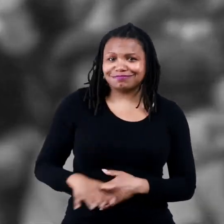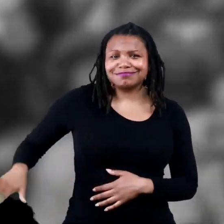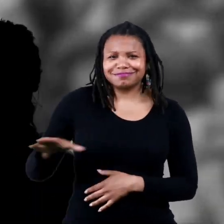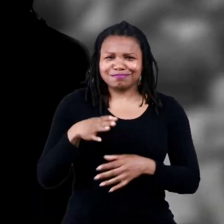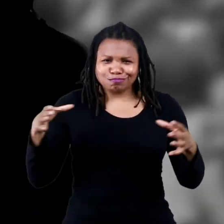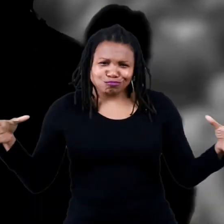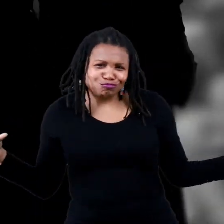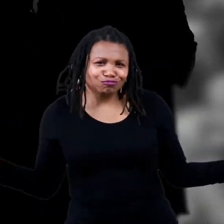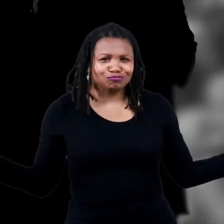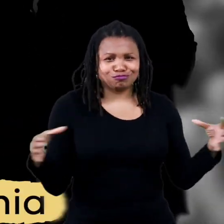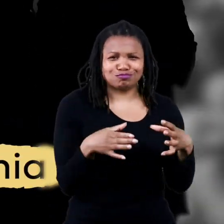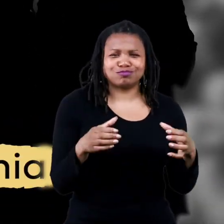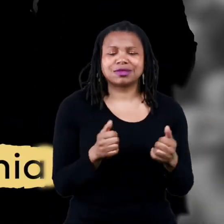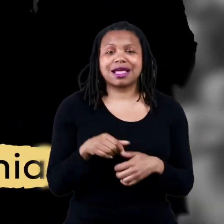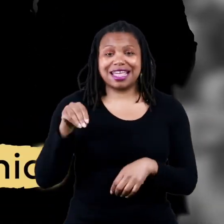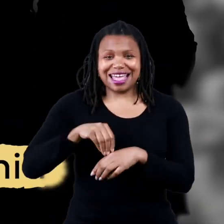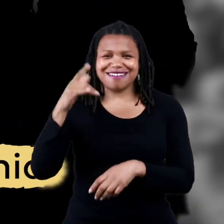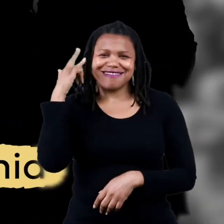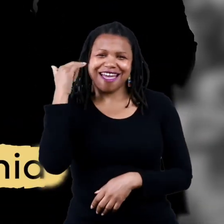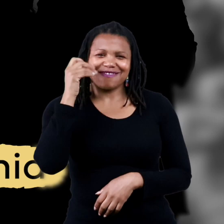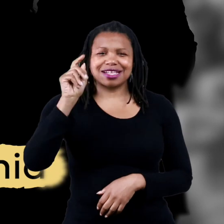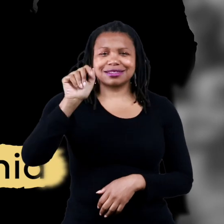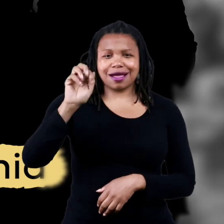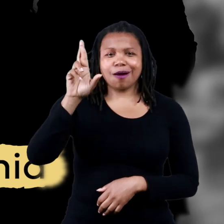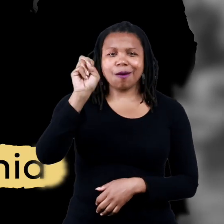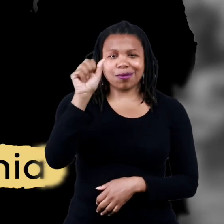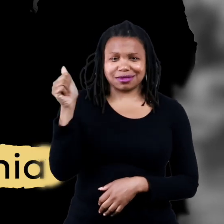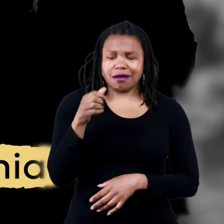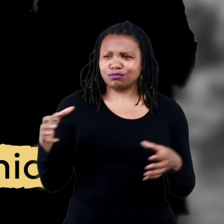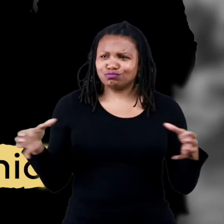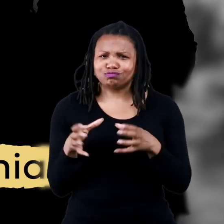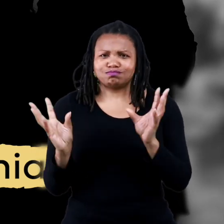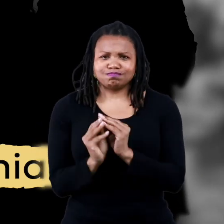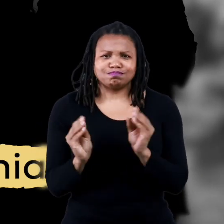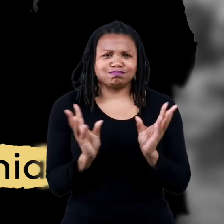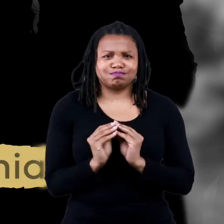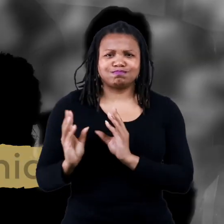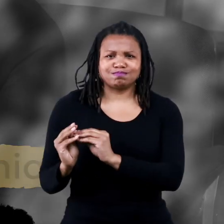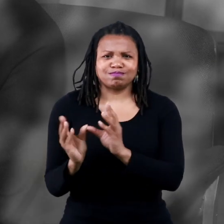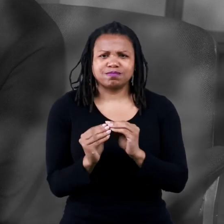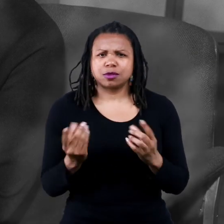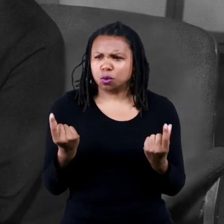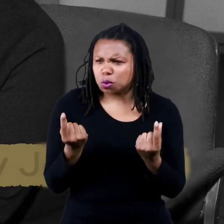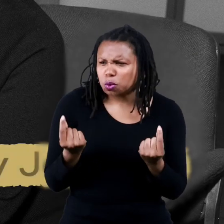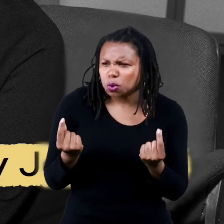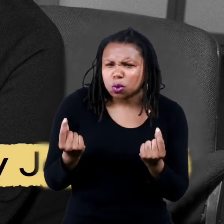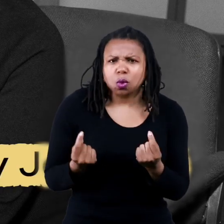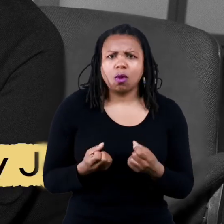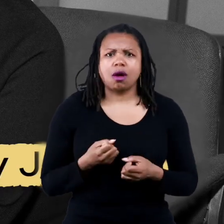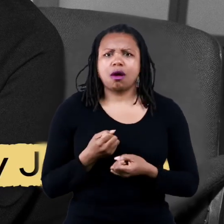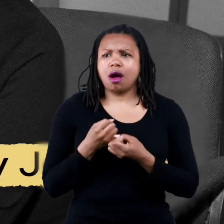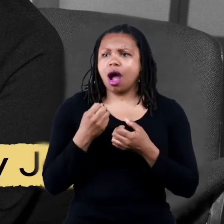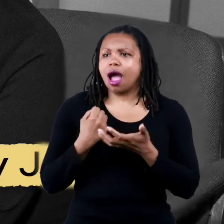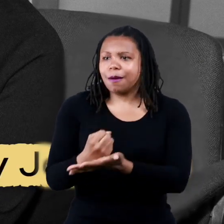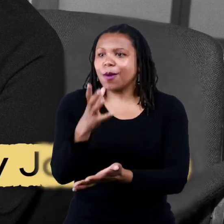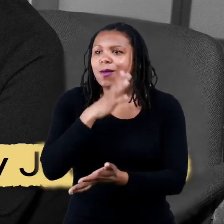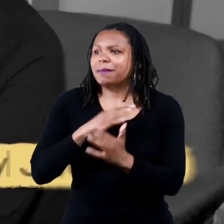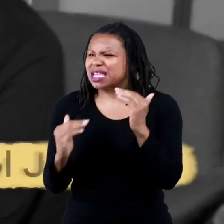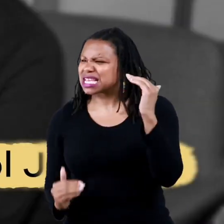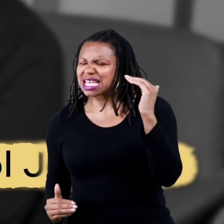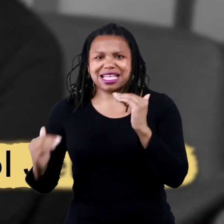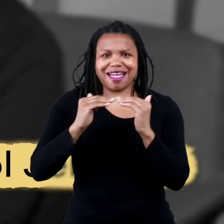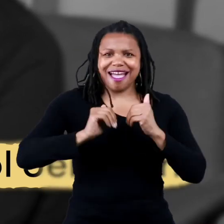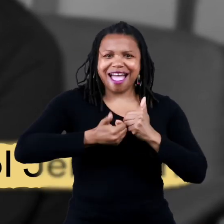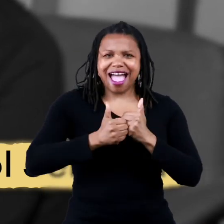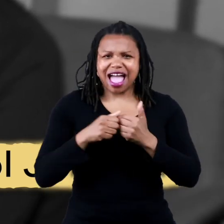a group of educators in Santa Rosa, California, thought that more could be done to further the cause of women's equality